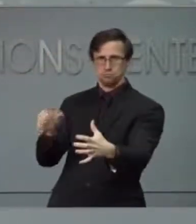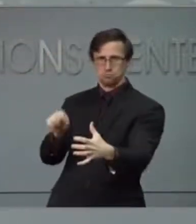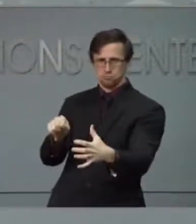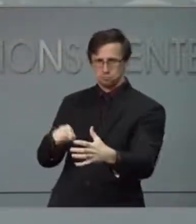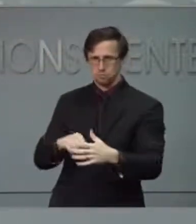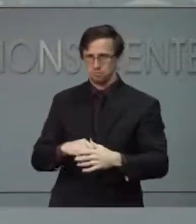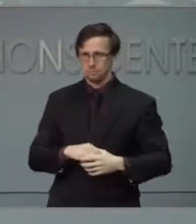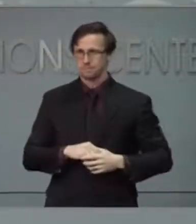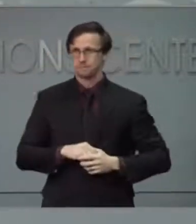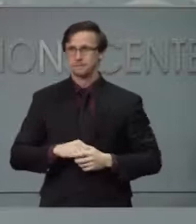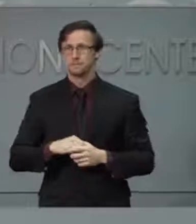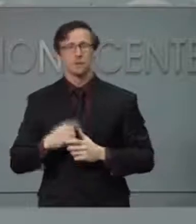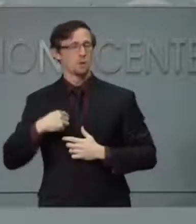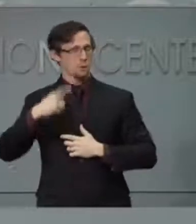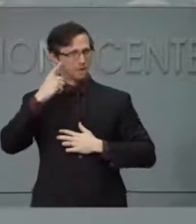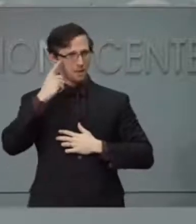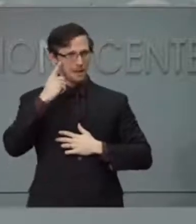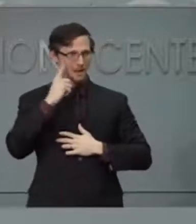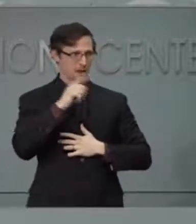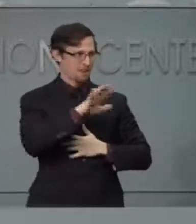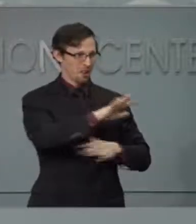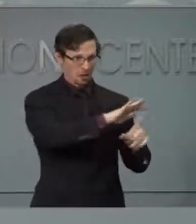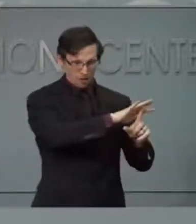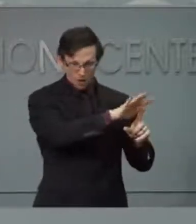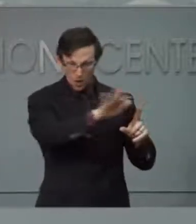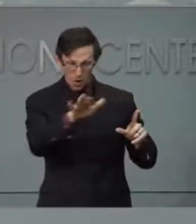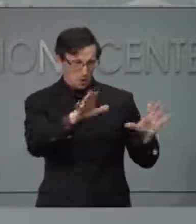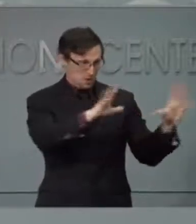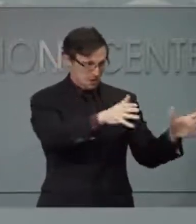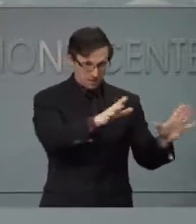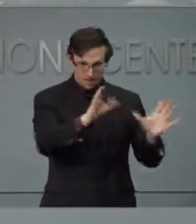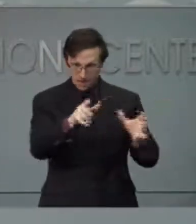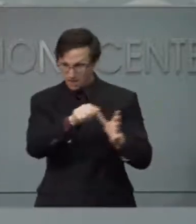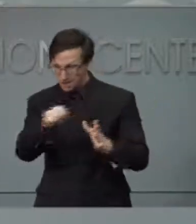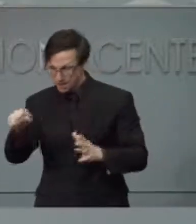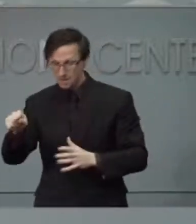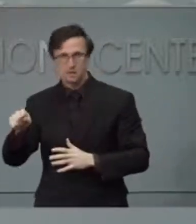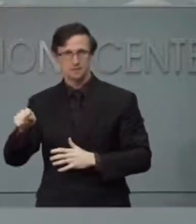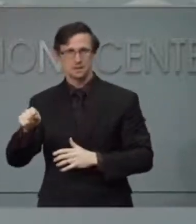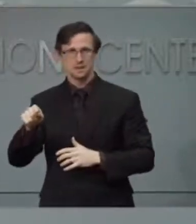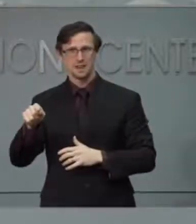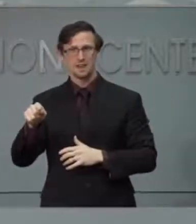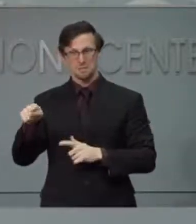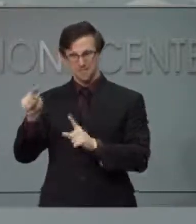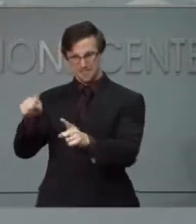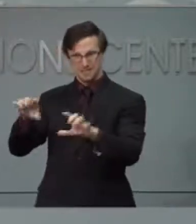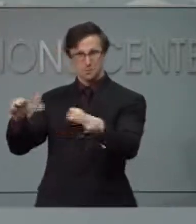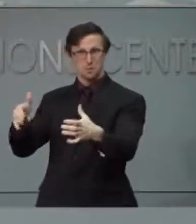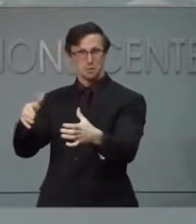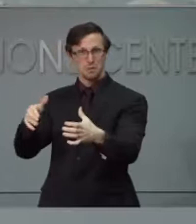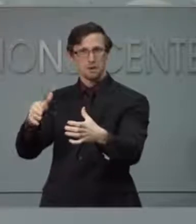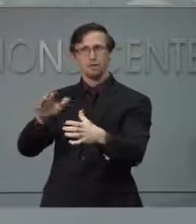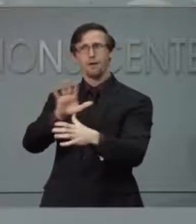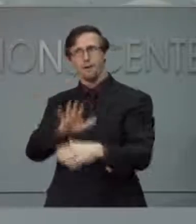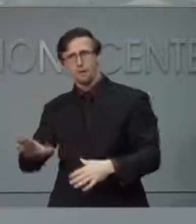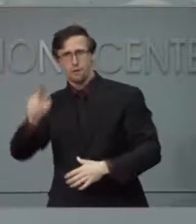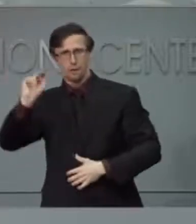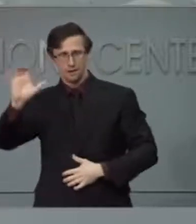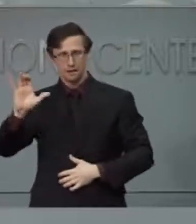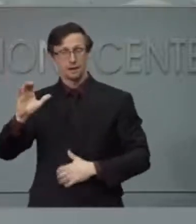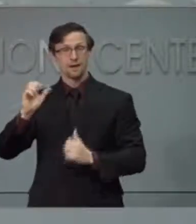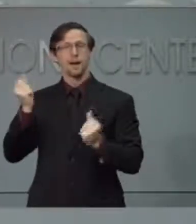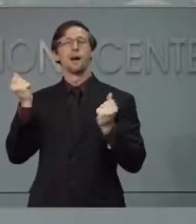to. So when we think about all of those adults across North Carolina that have 2 or more chronic conditions, we also know that there are